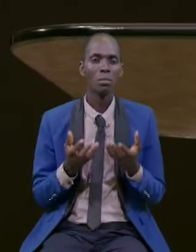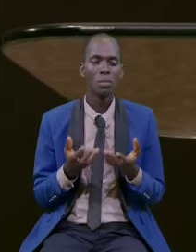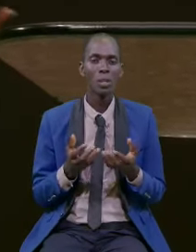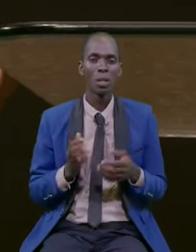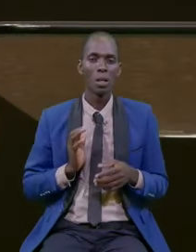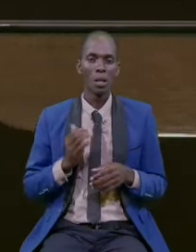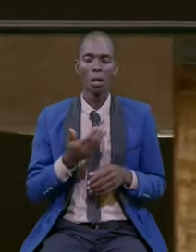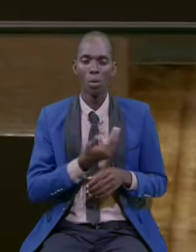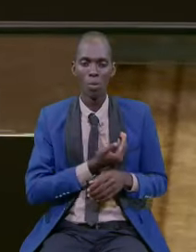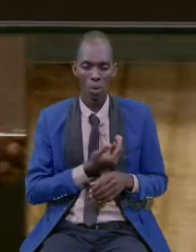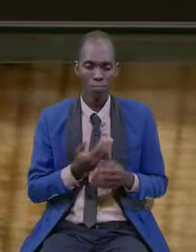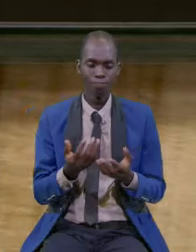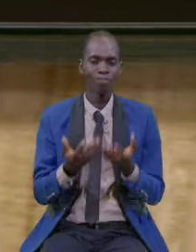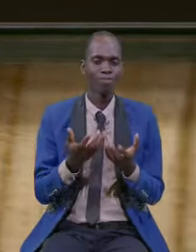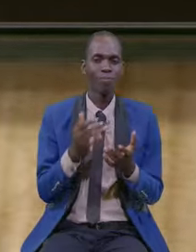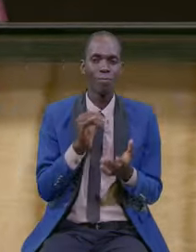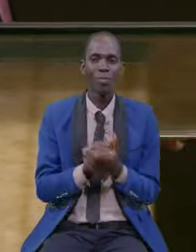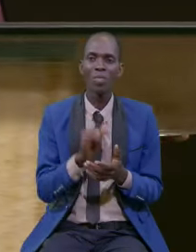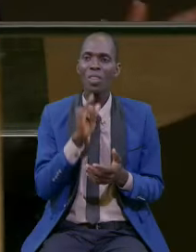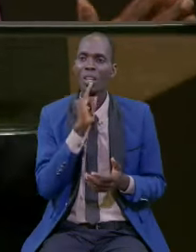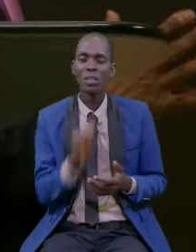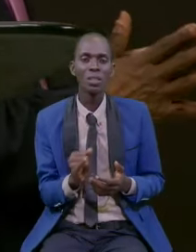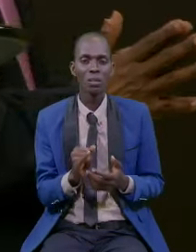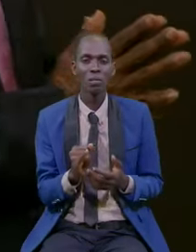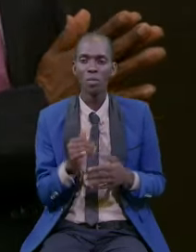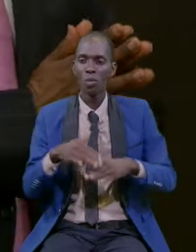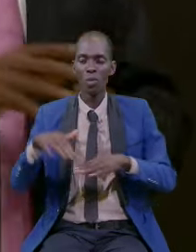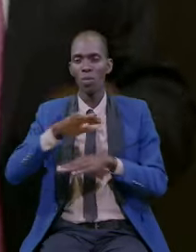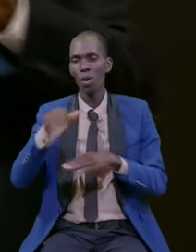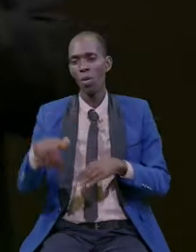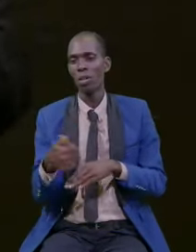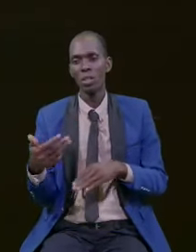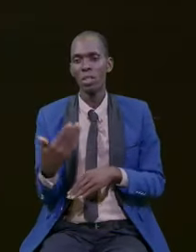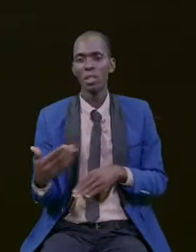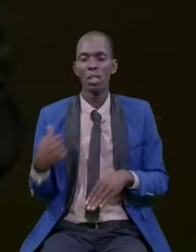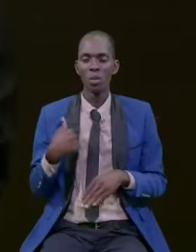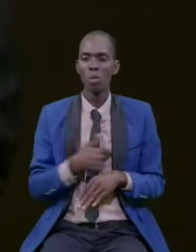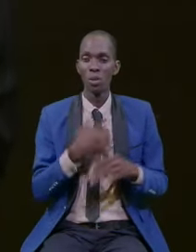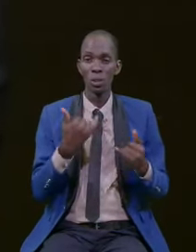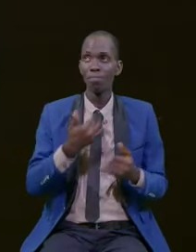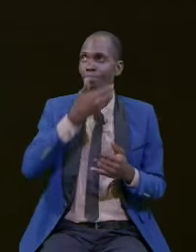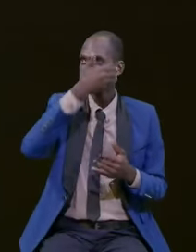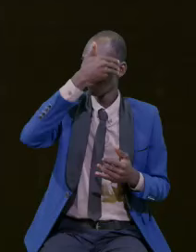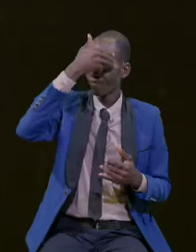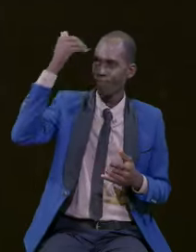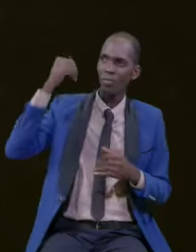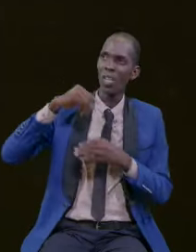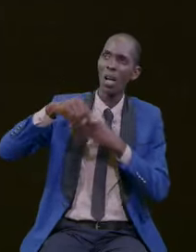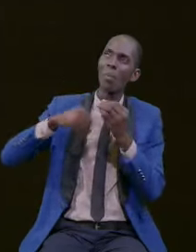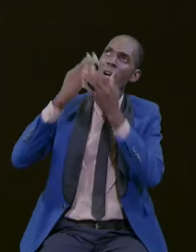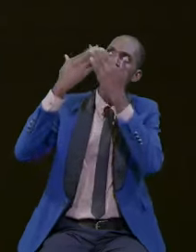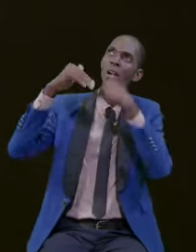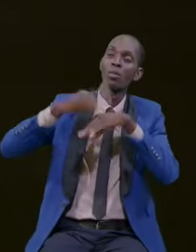desires precious to us, and then we forget heaven. And all we're struggling for now in